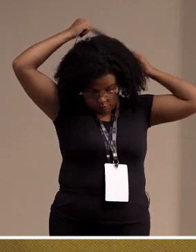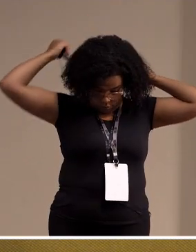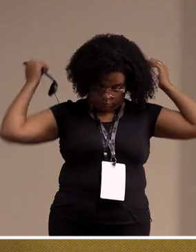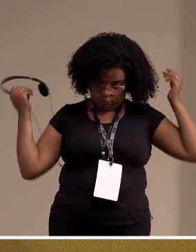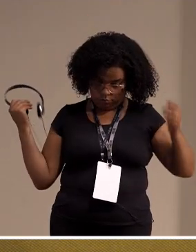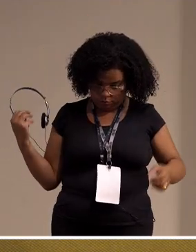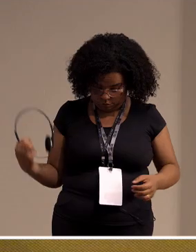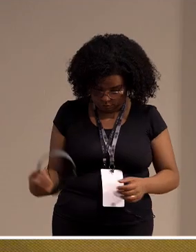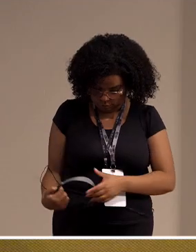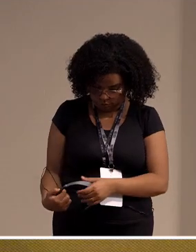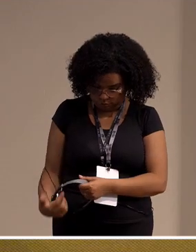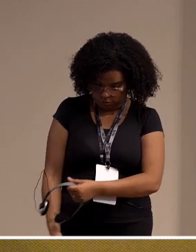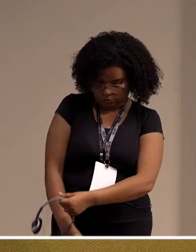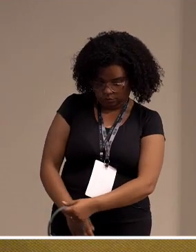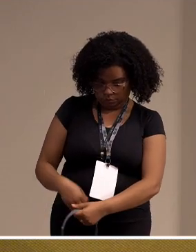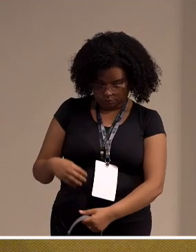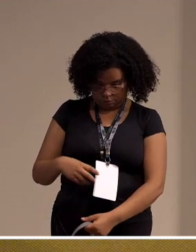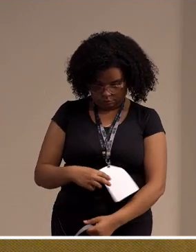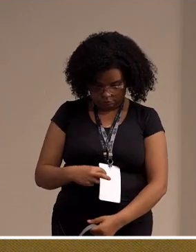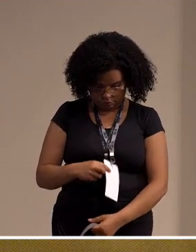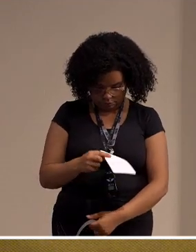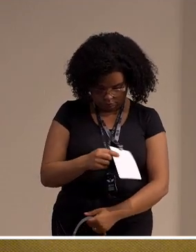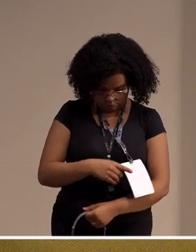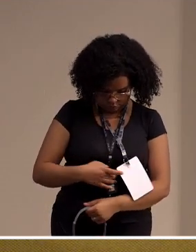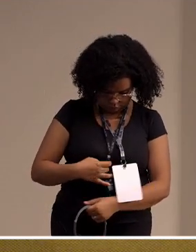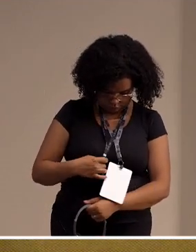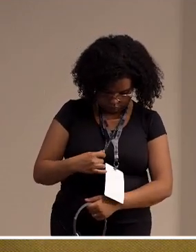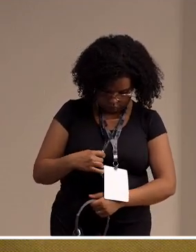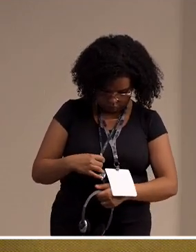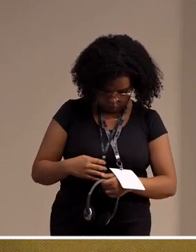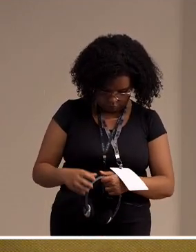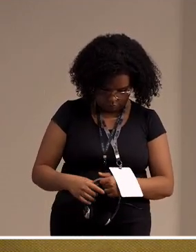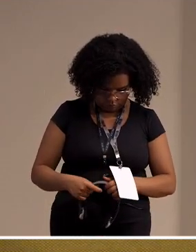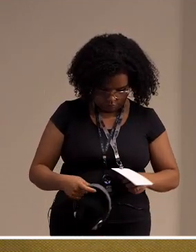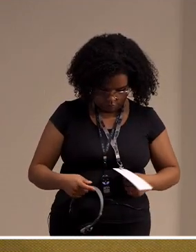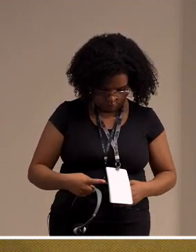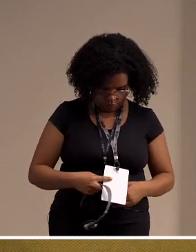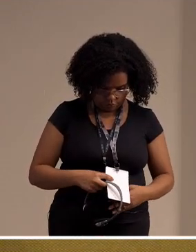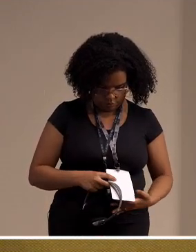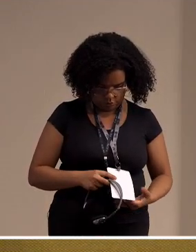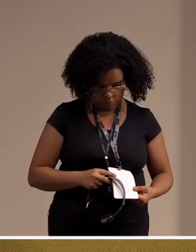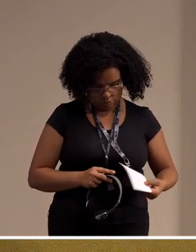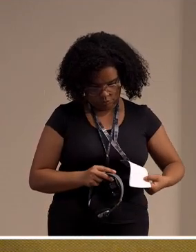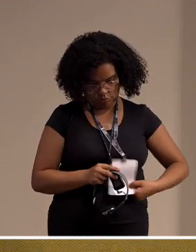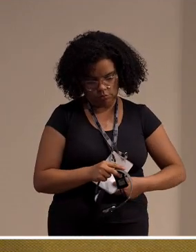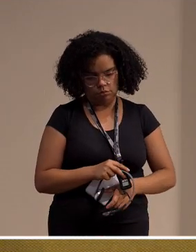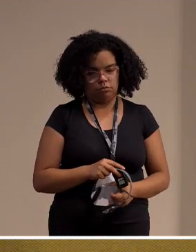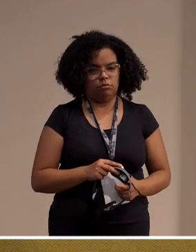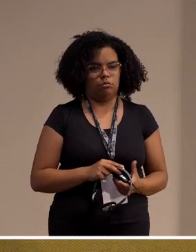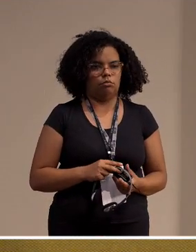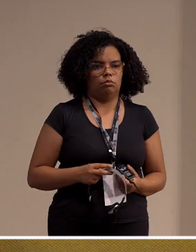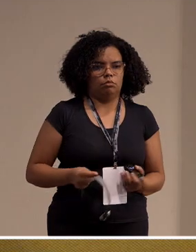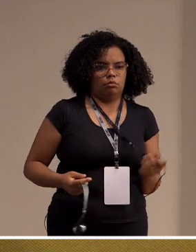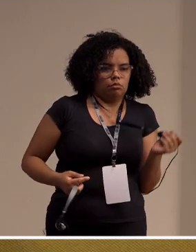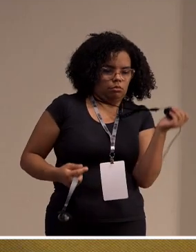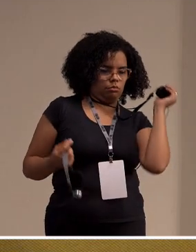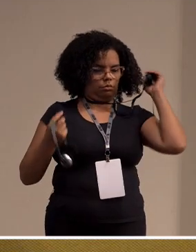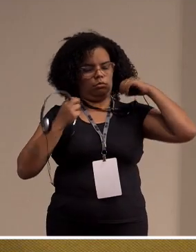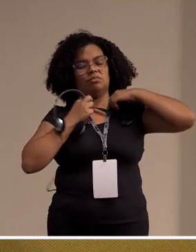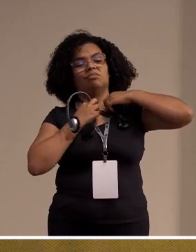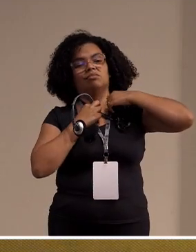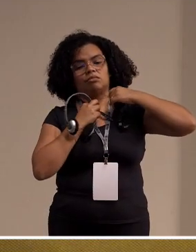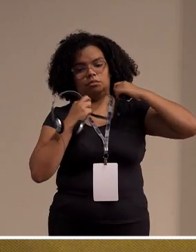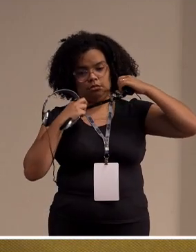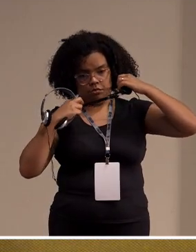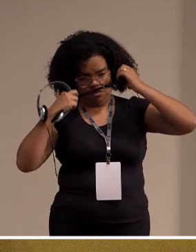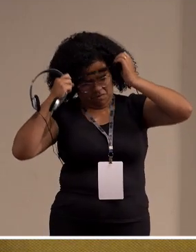stories that the, ou histórias that the people in power tell about people who are oppressed. So part of what I want to do